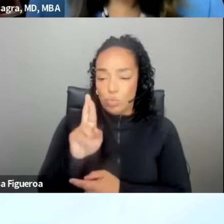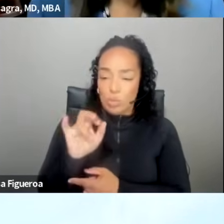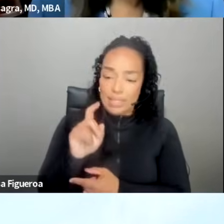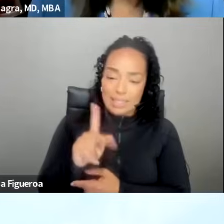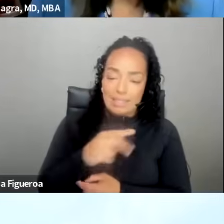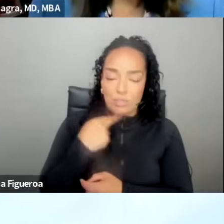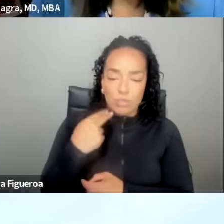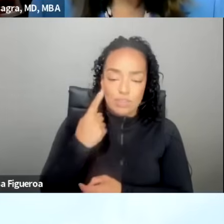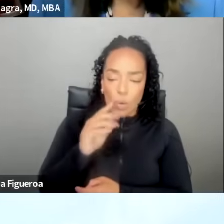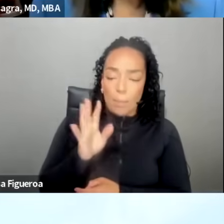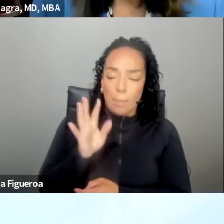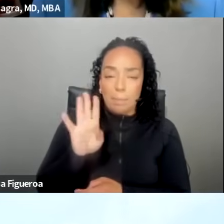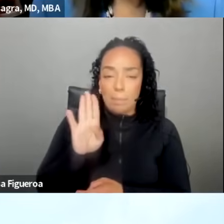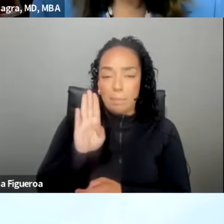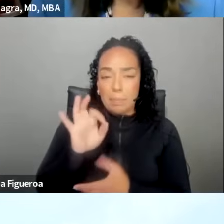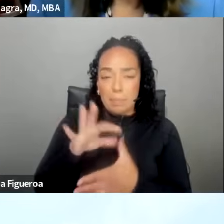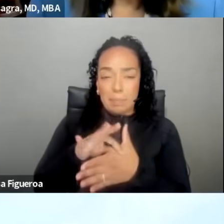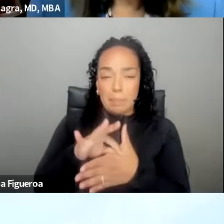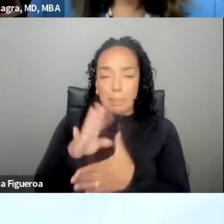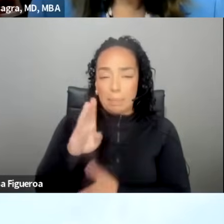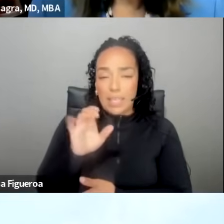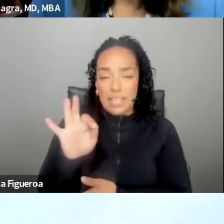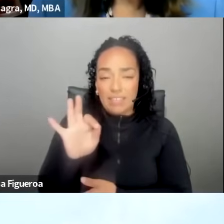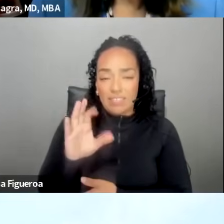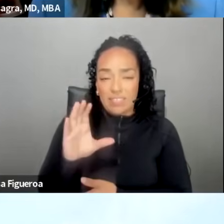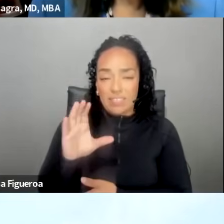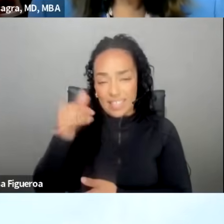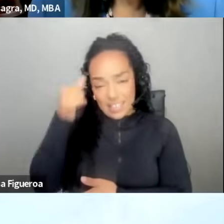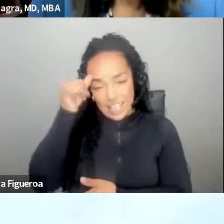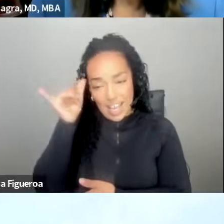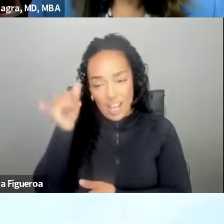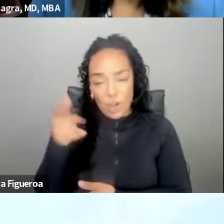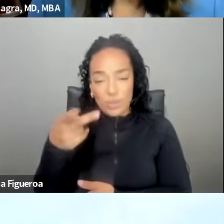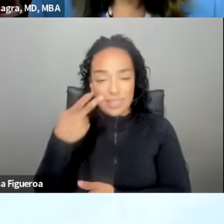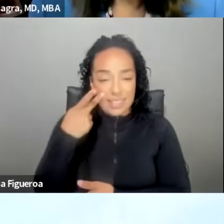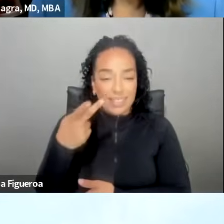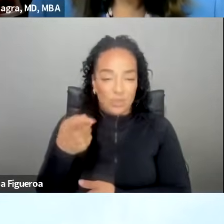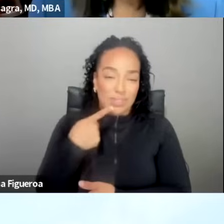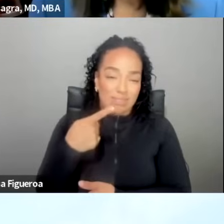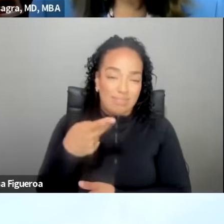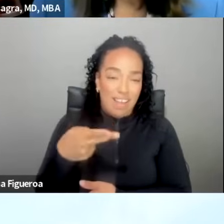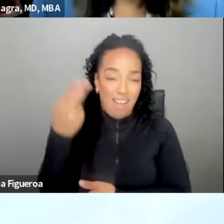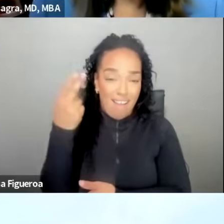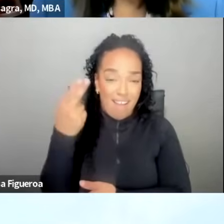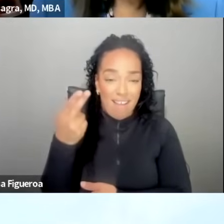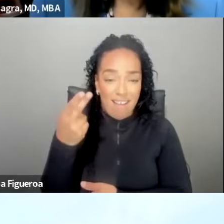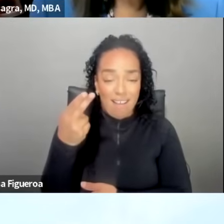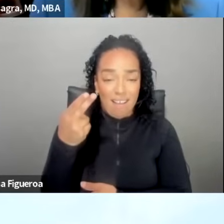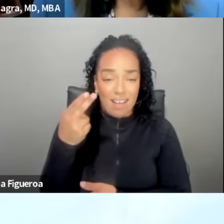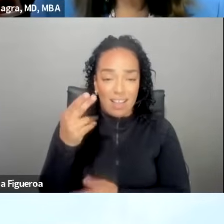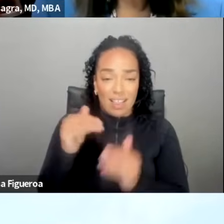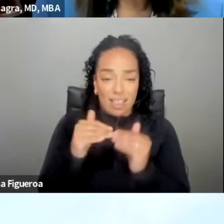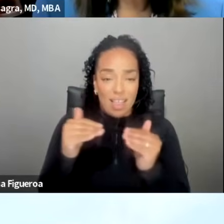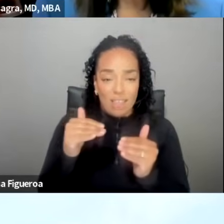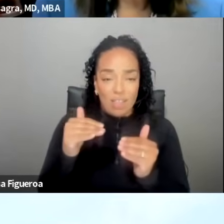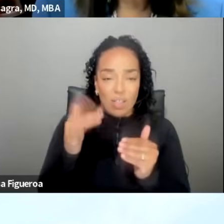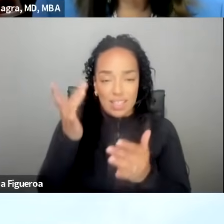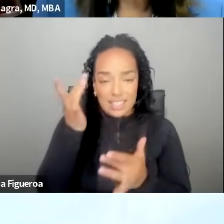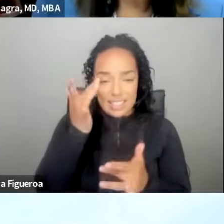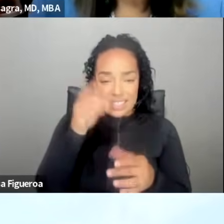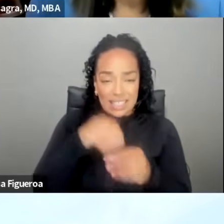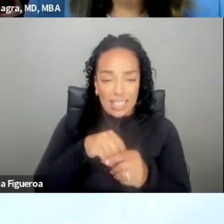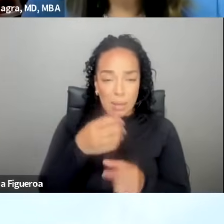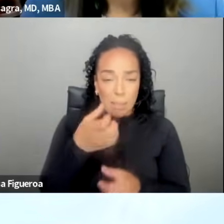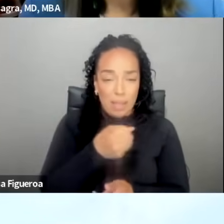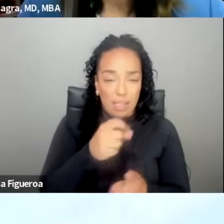the virus is being found in high levels in milk and mammary tissue. And so can you talk a little bit about the risk to beef cattle, not